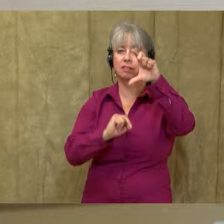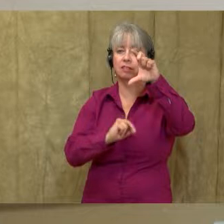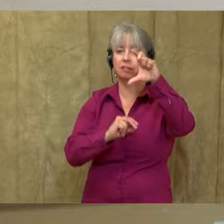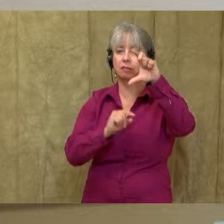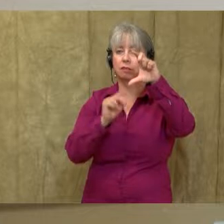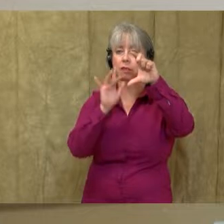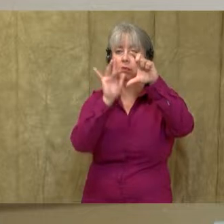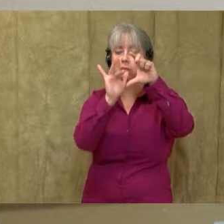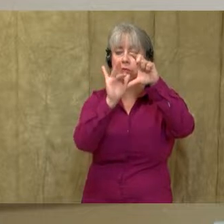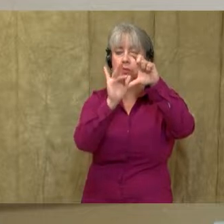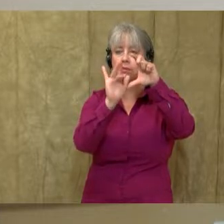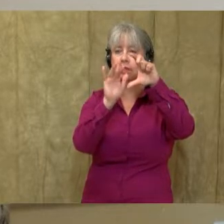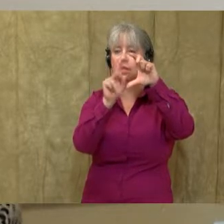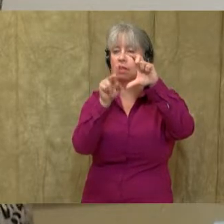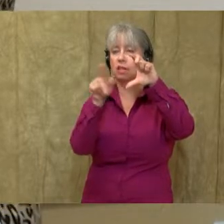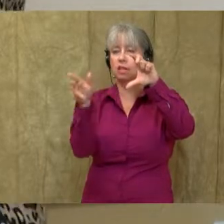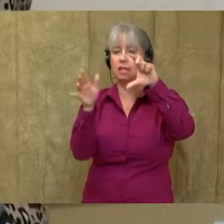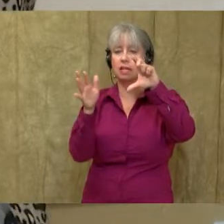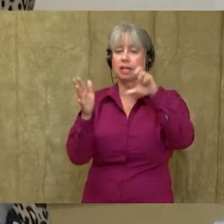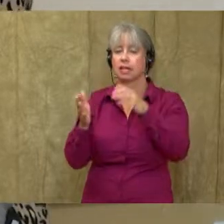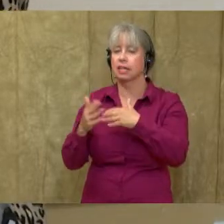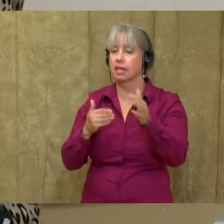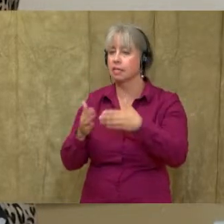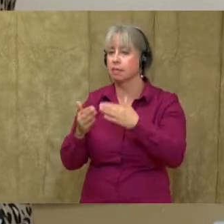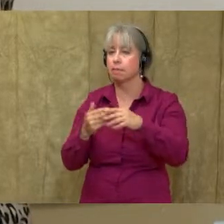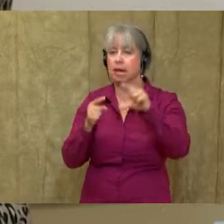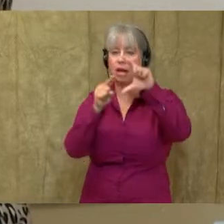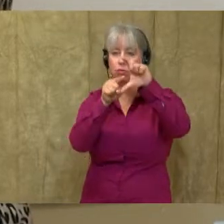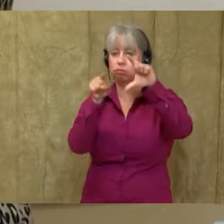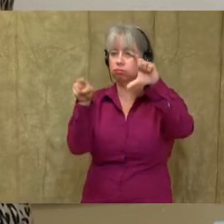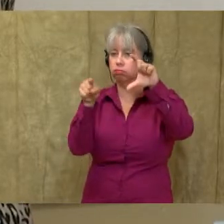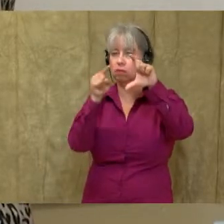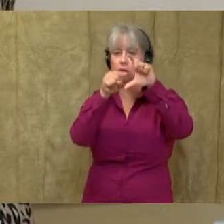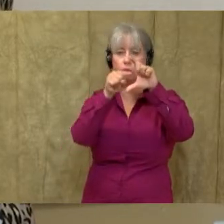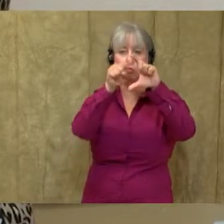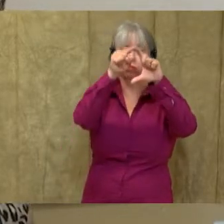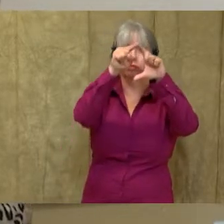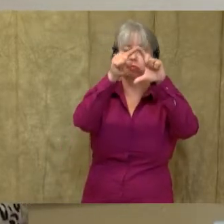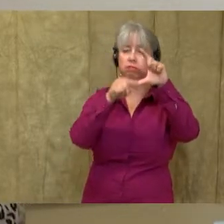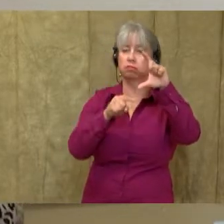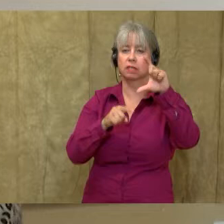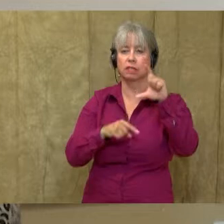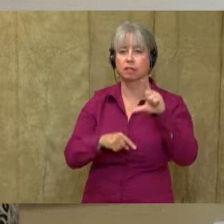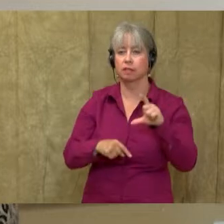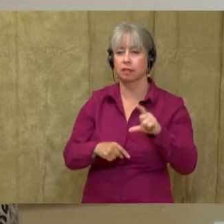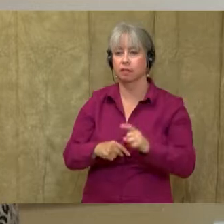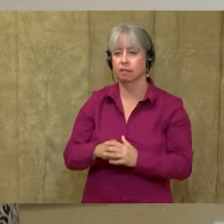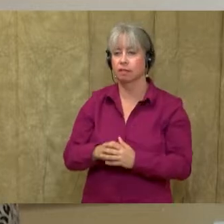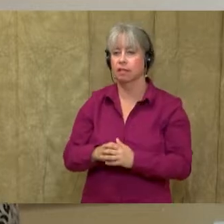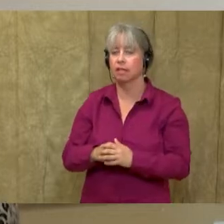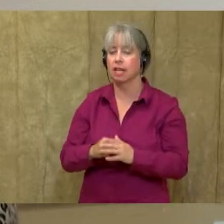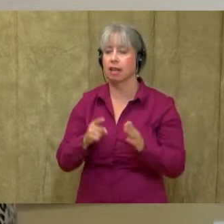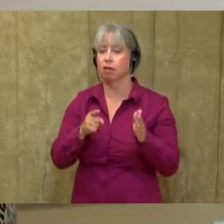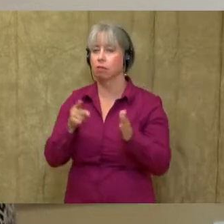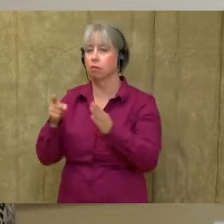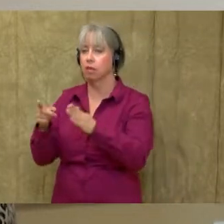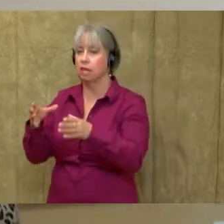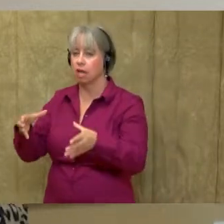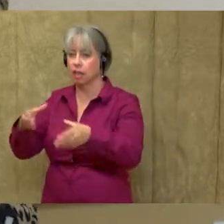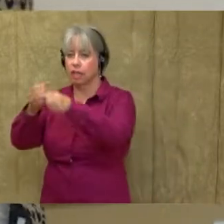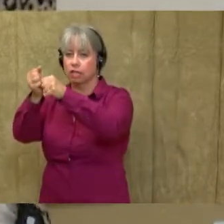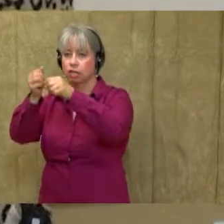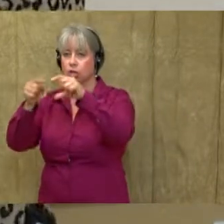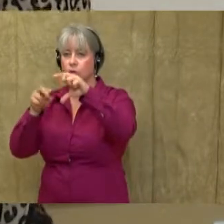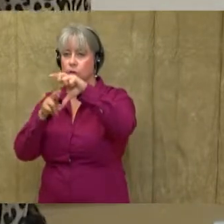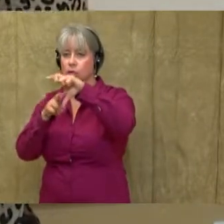go from the top or you can go from the side for the radius. And if I go all the way, if I do the height here, which we normally